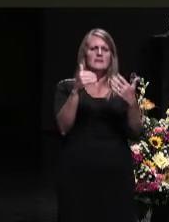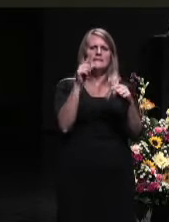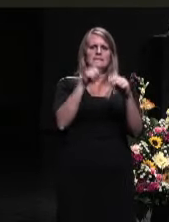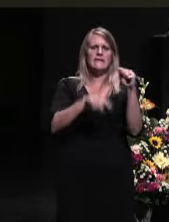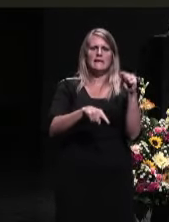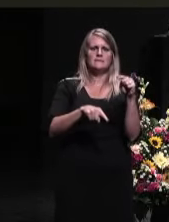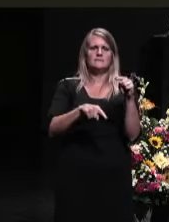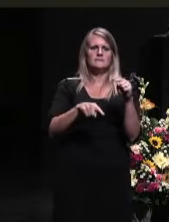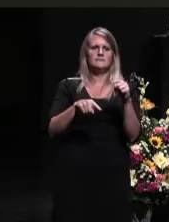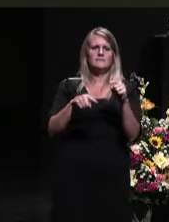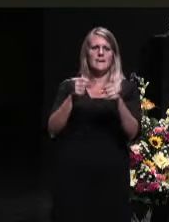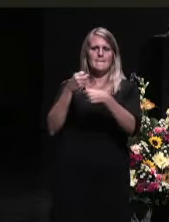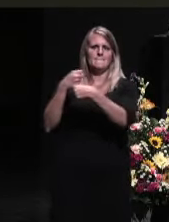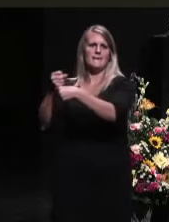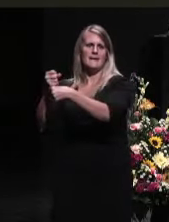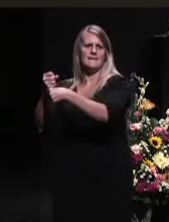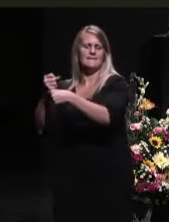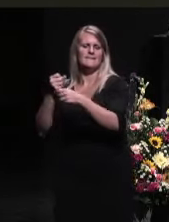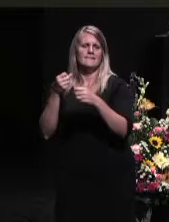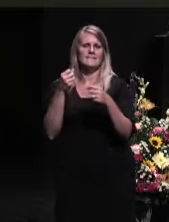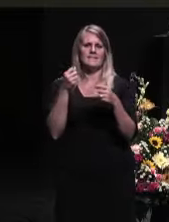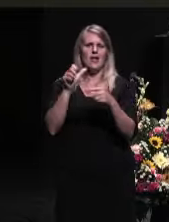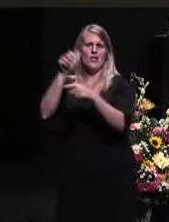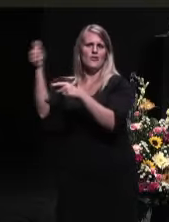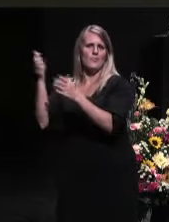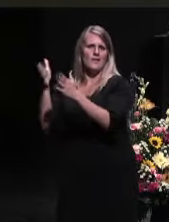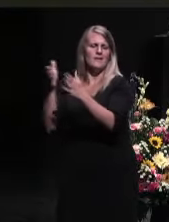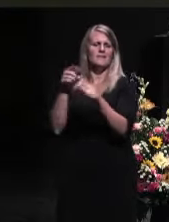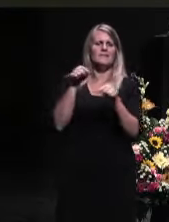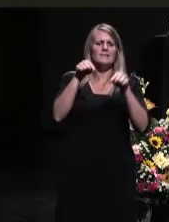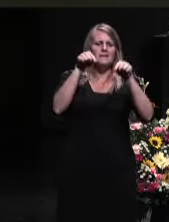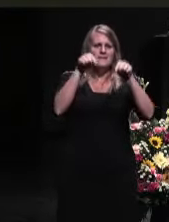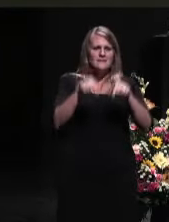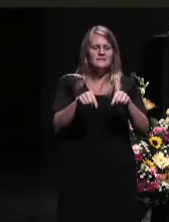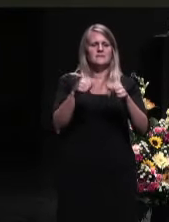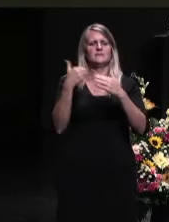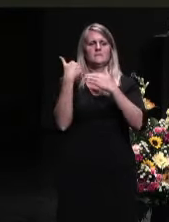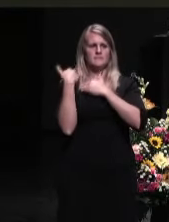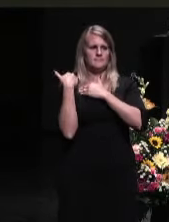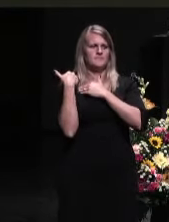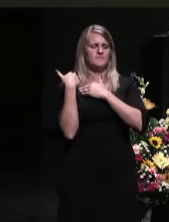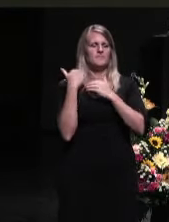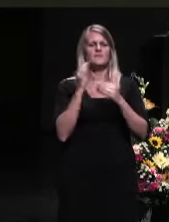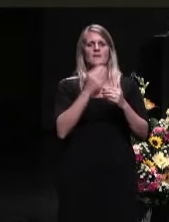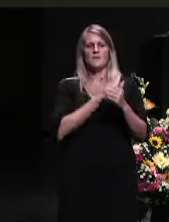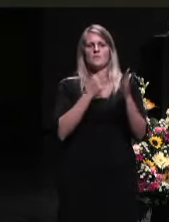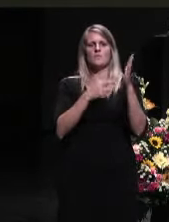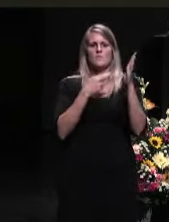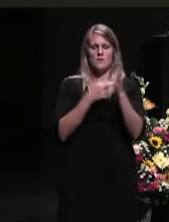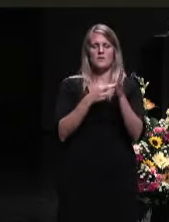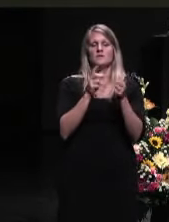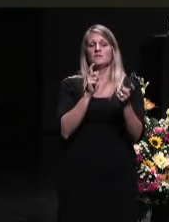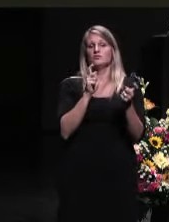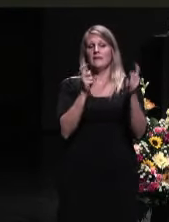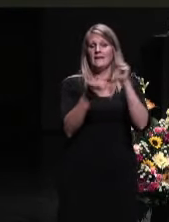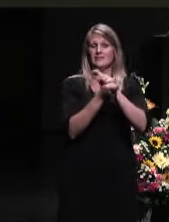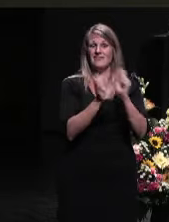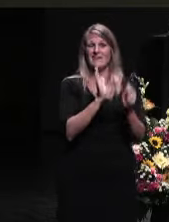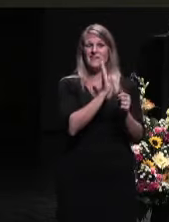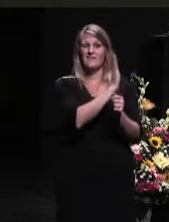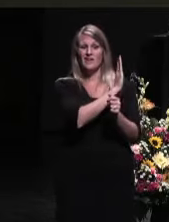and it speaks to what we all have to do, given this responsibility for transforming the lives